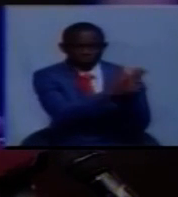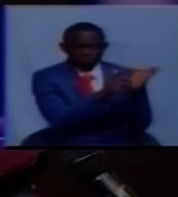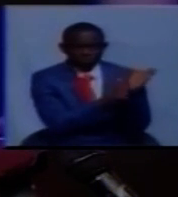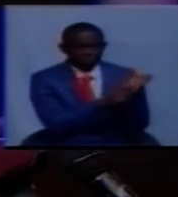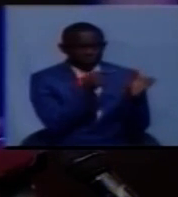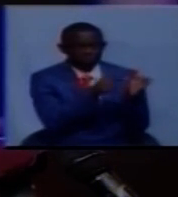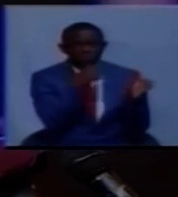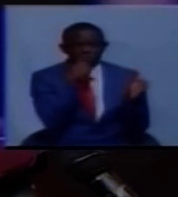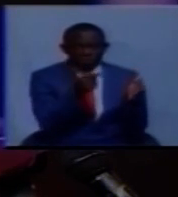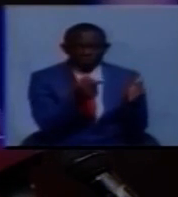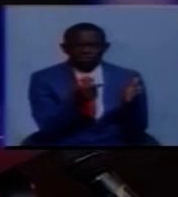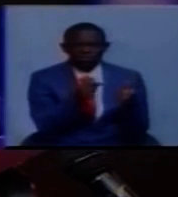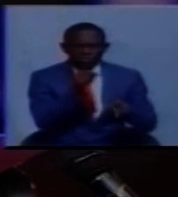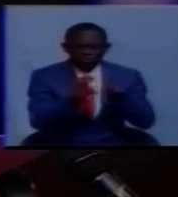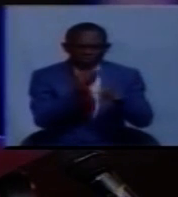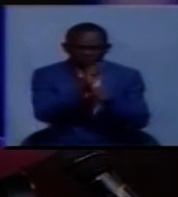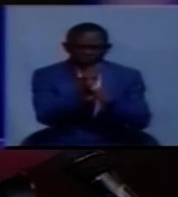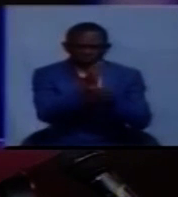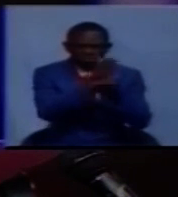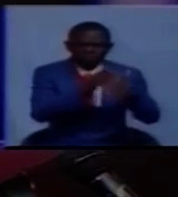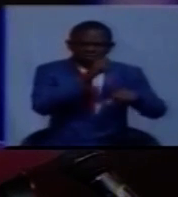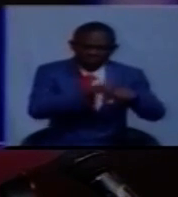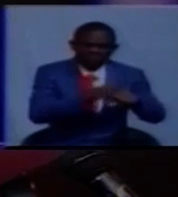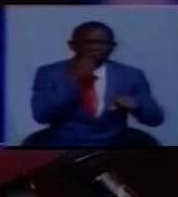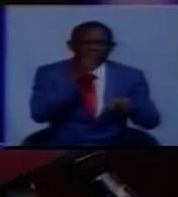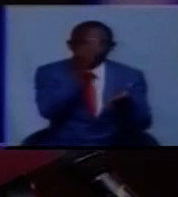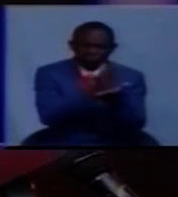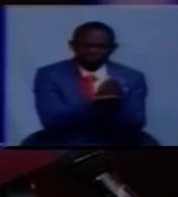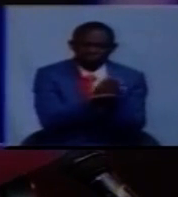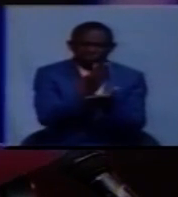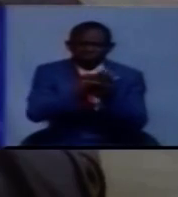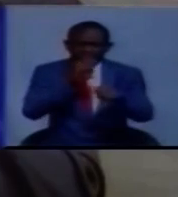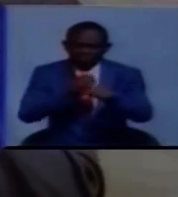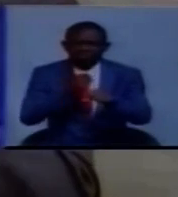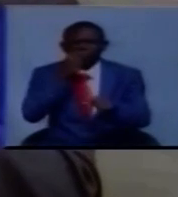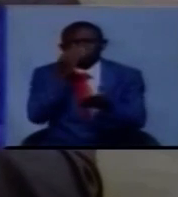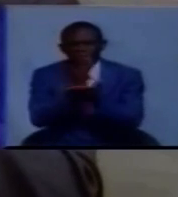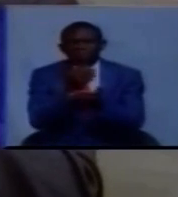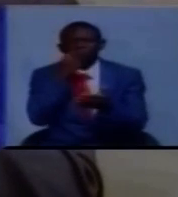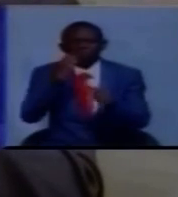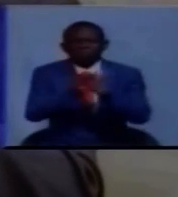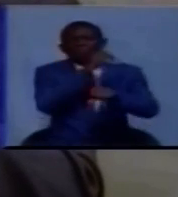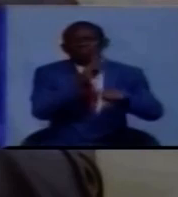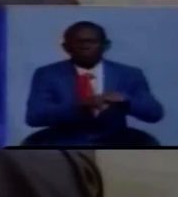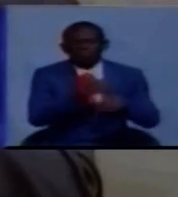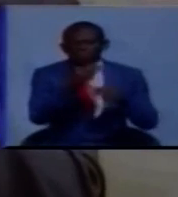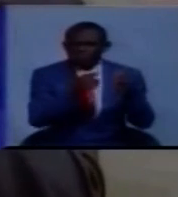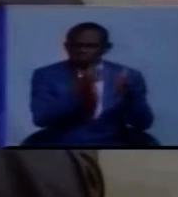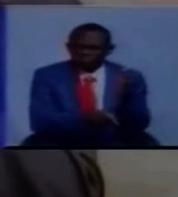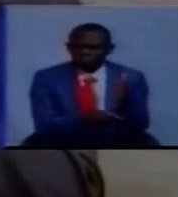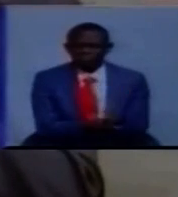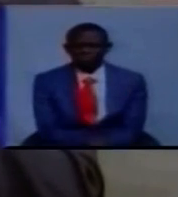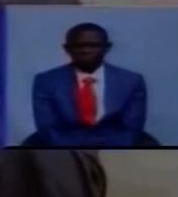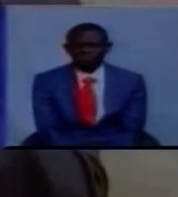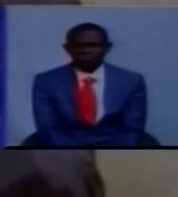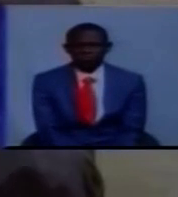banned casualization. What exactly are we talking about? What we're talking about is we realized as government, in fact, even before we